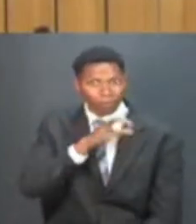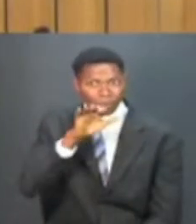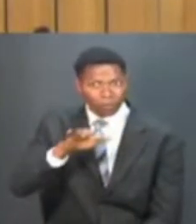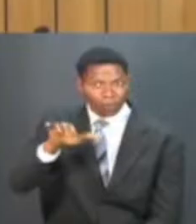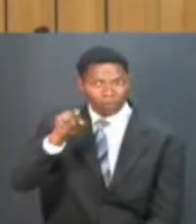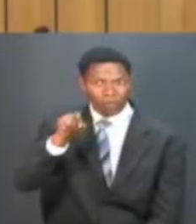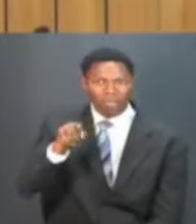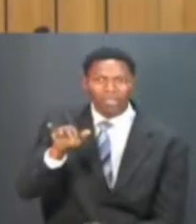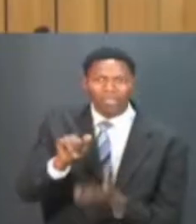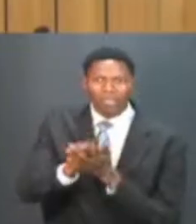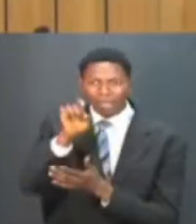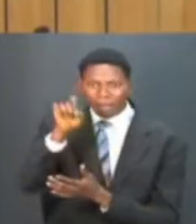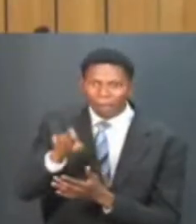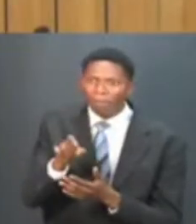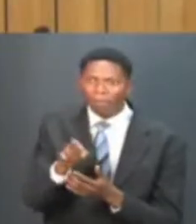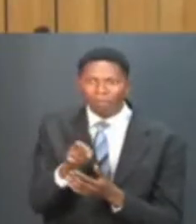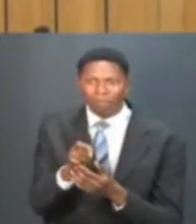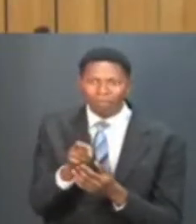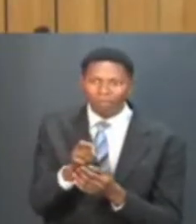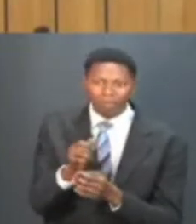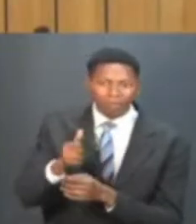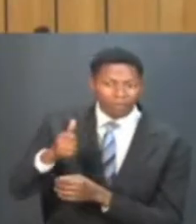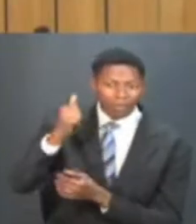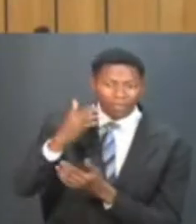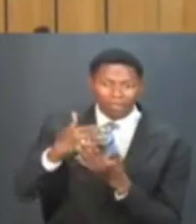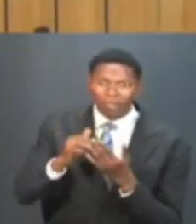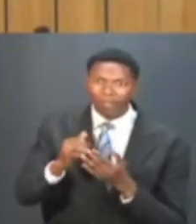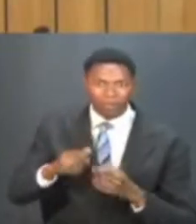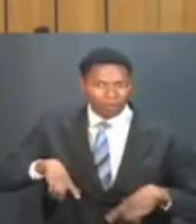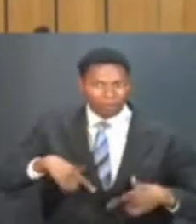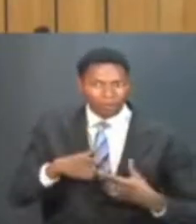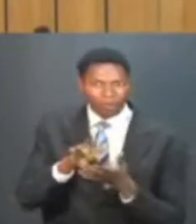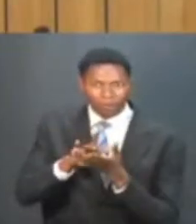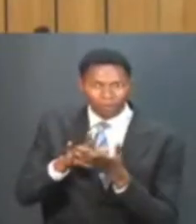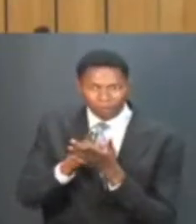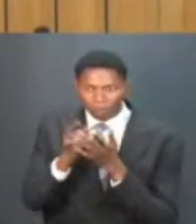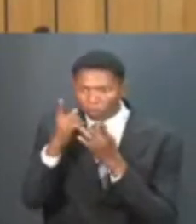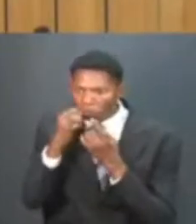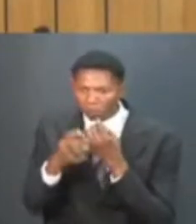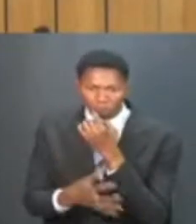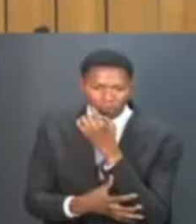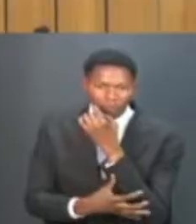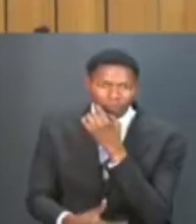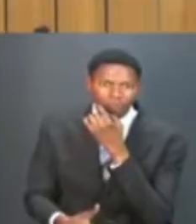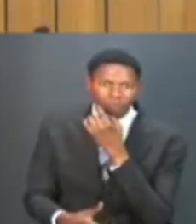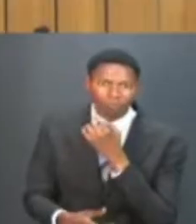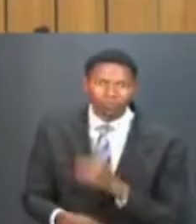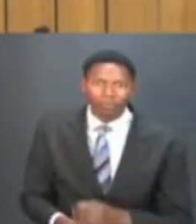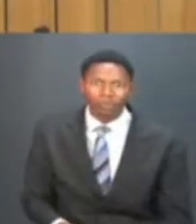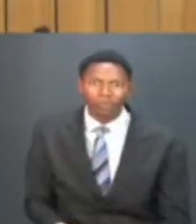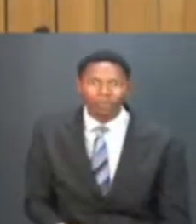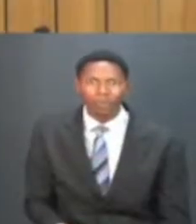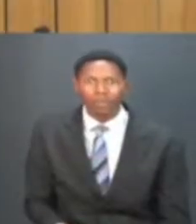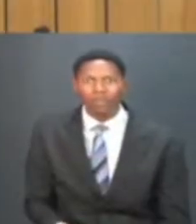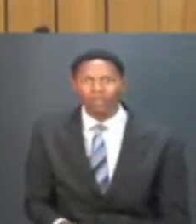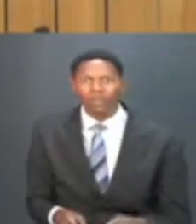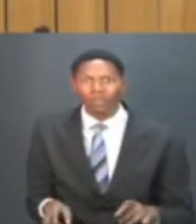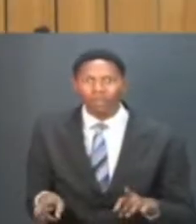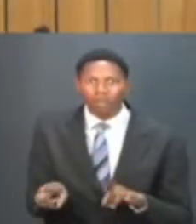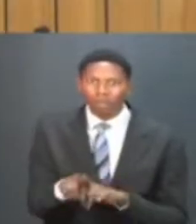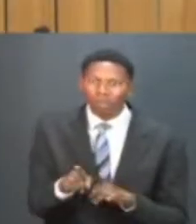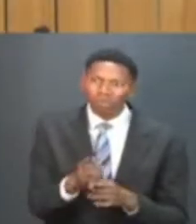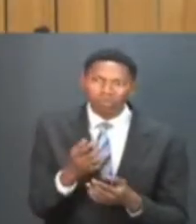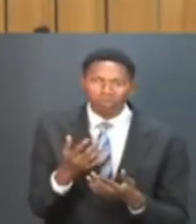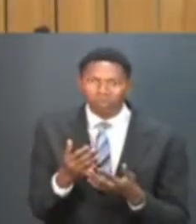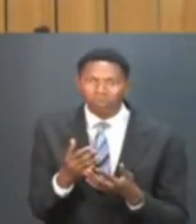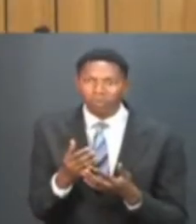be denied access to life-saving treatment due to financial constraints. It embodies the principle that